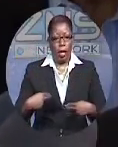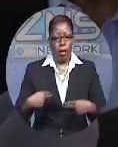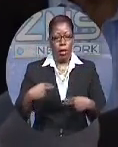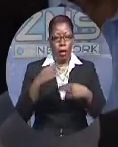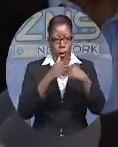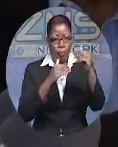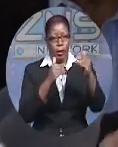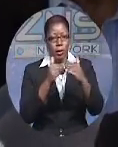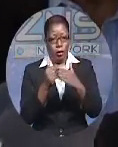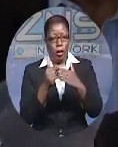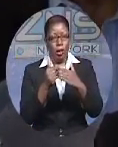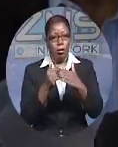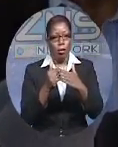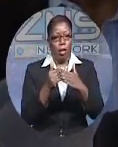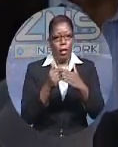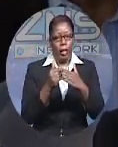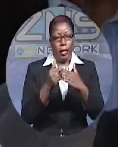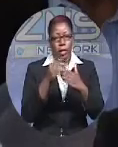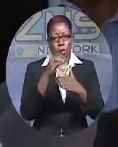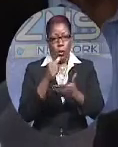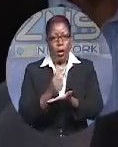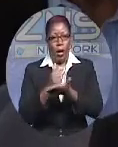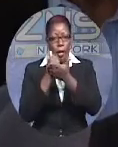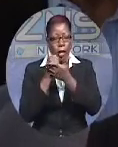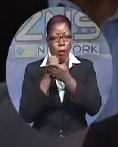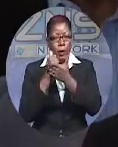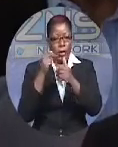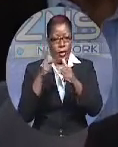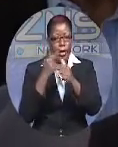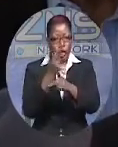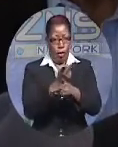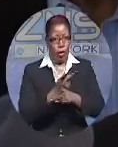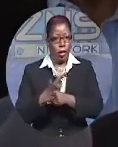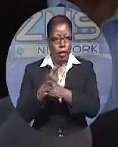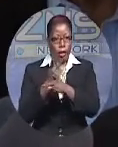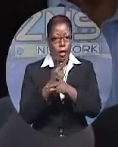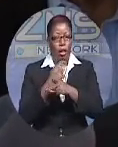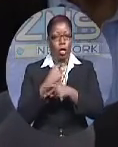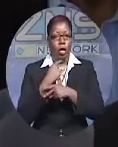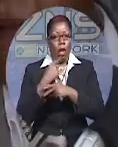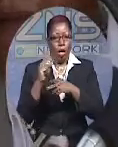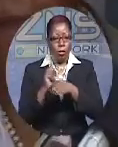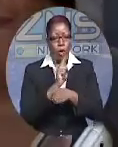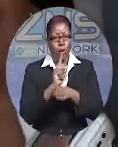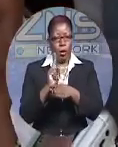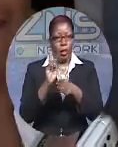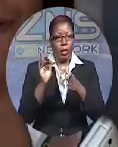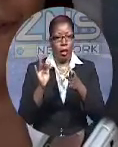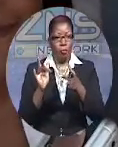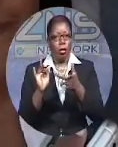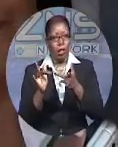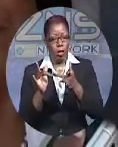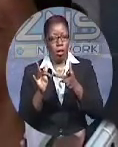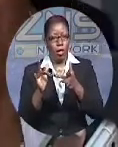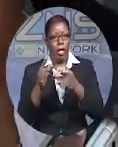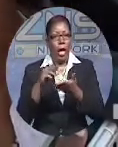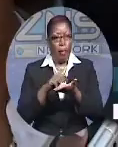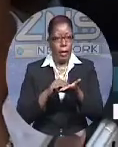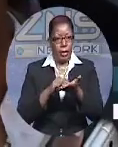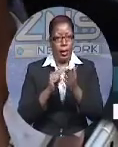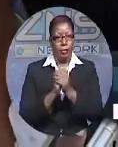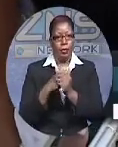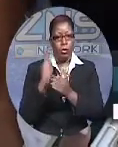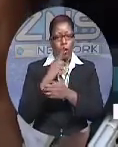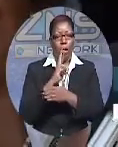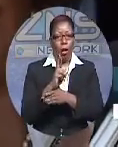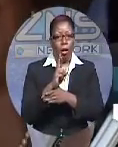to deal with these up to secondary care here using telemedicine procedures. We're very excited